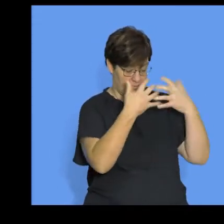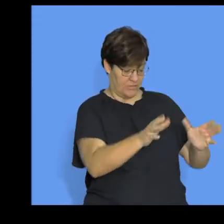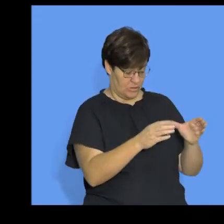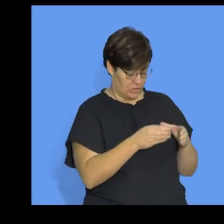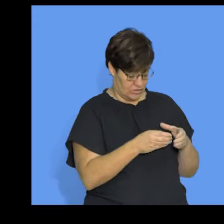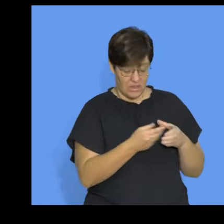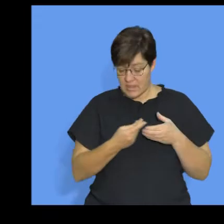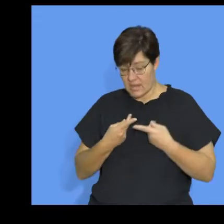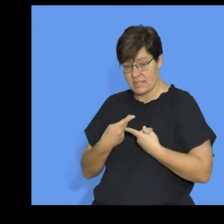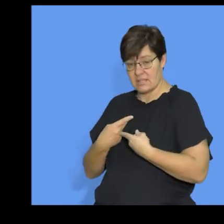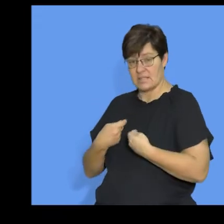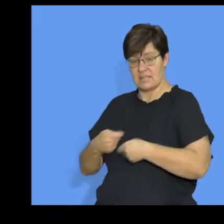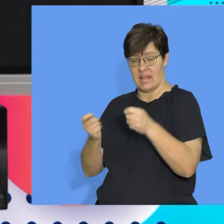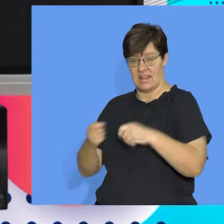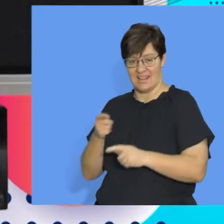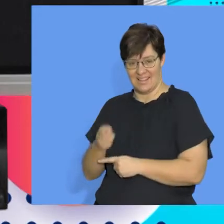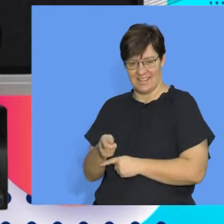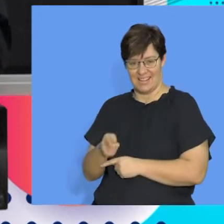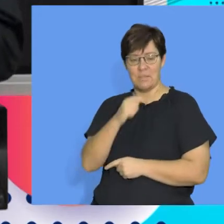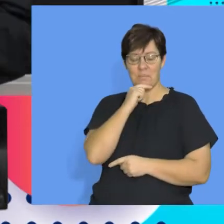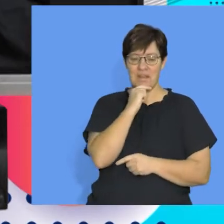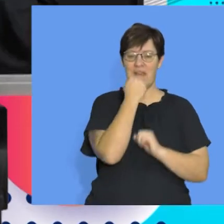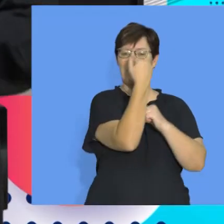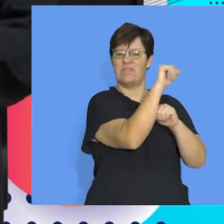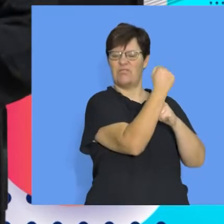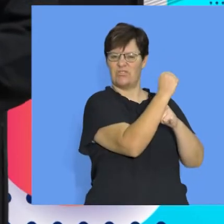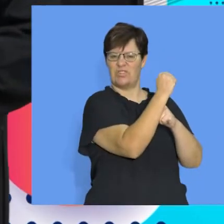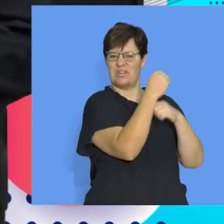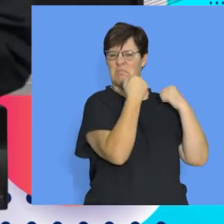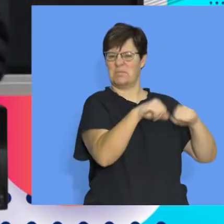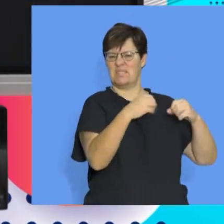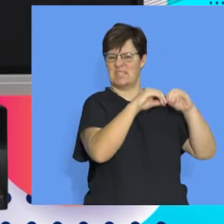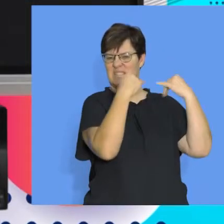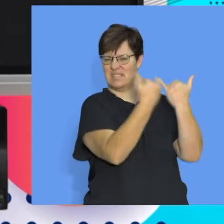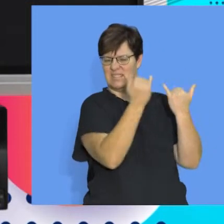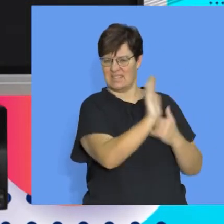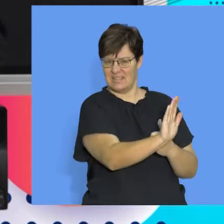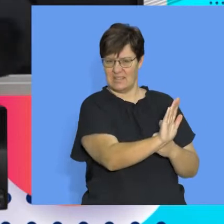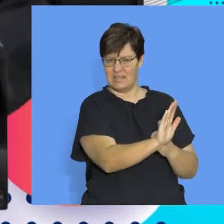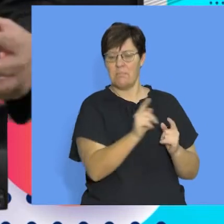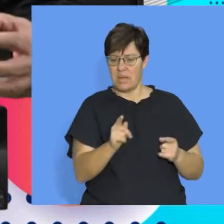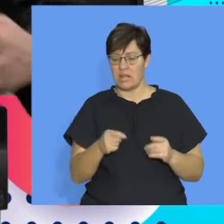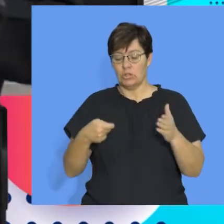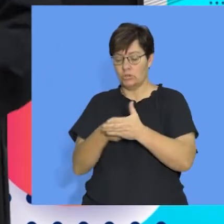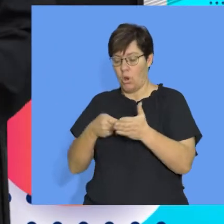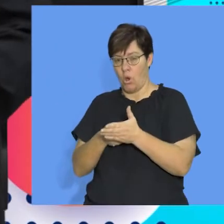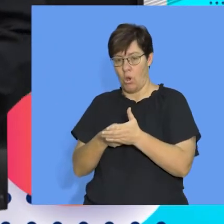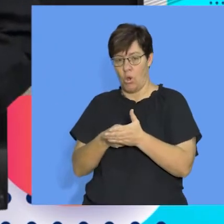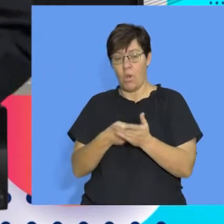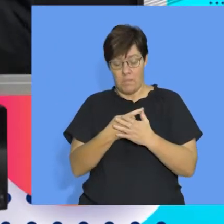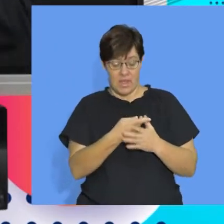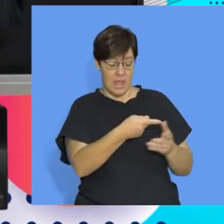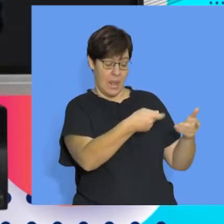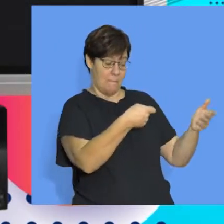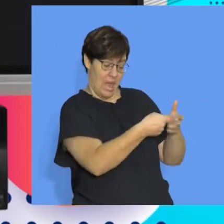a manufacturing enterprise. Unlike a normal retail store that buys a product and resells it, this